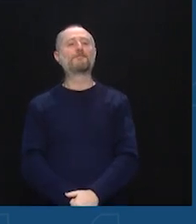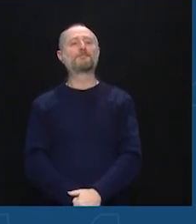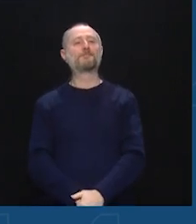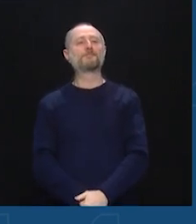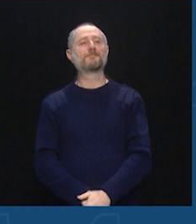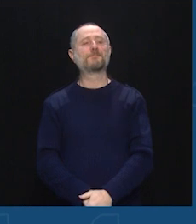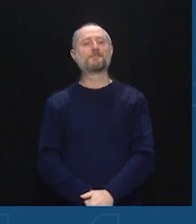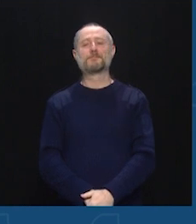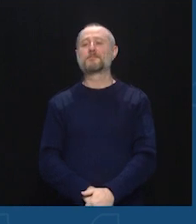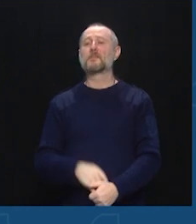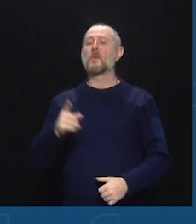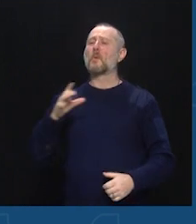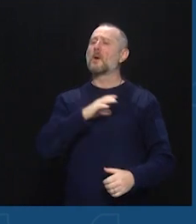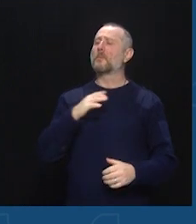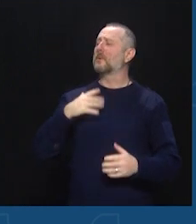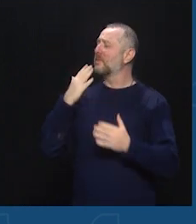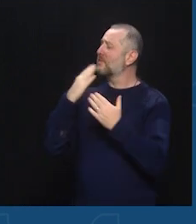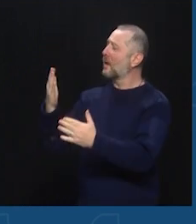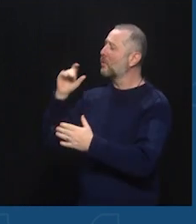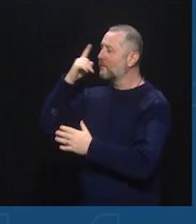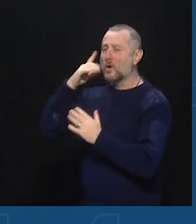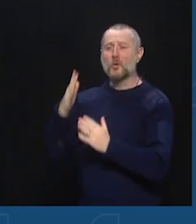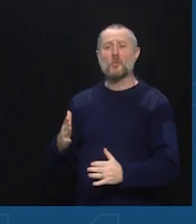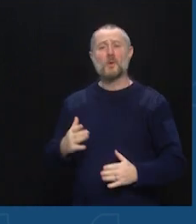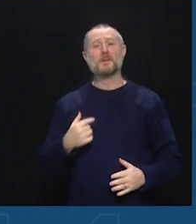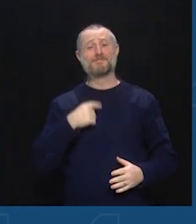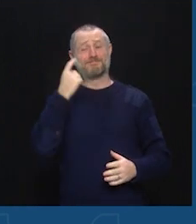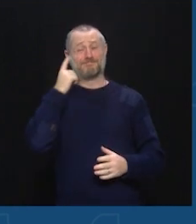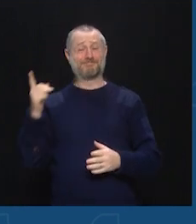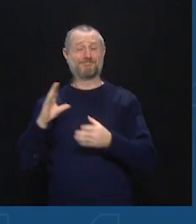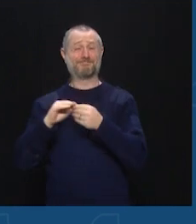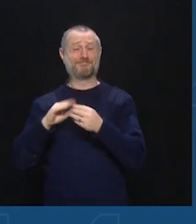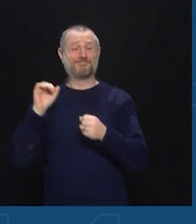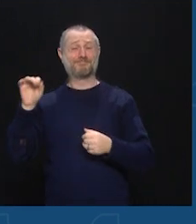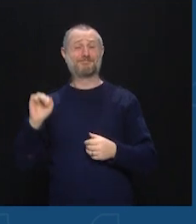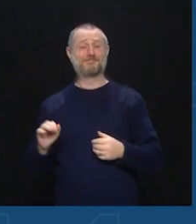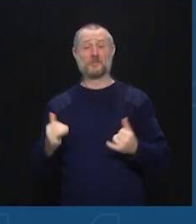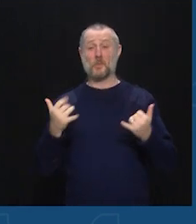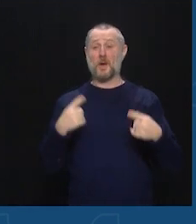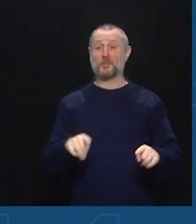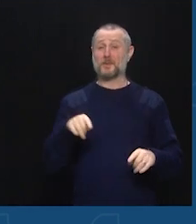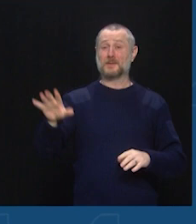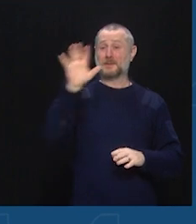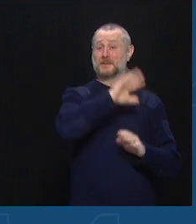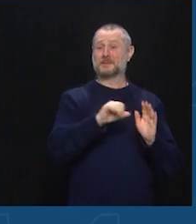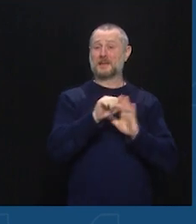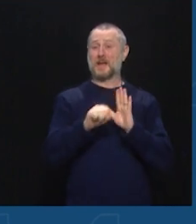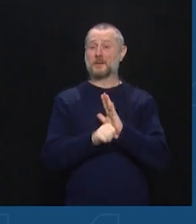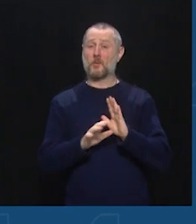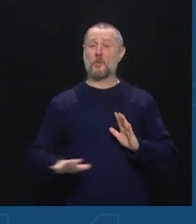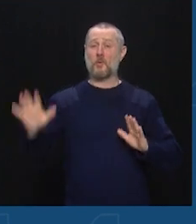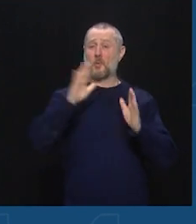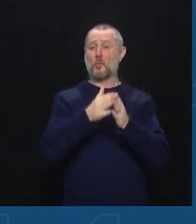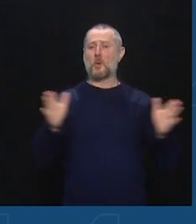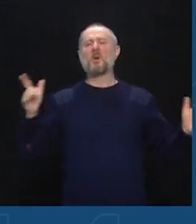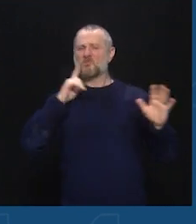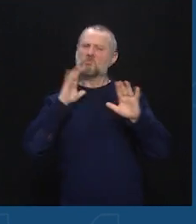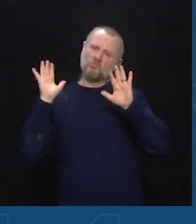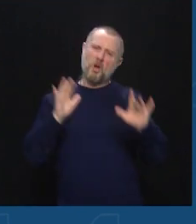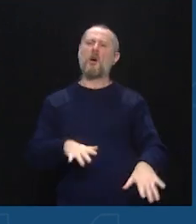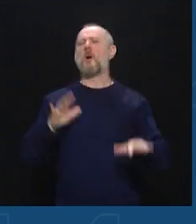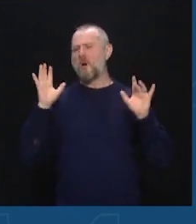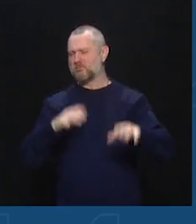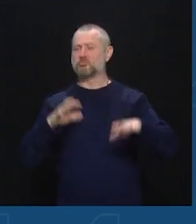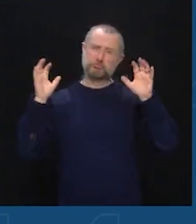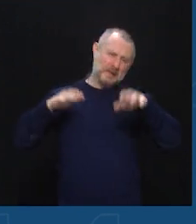Thank you, Governor. As the governor said, we're in the middle of a statewide winter weather event. I just want to do a minute on